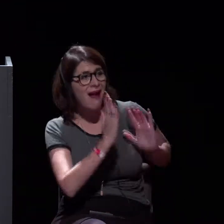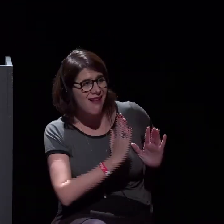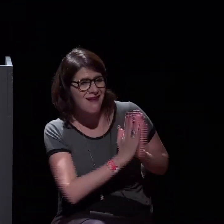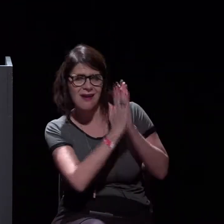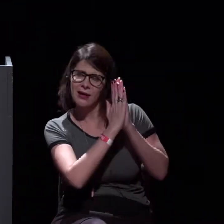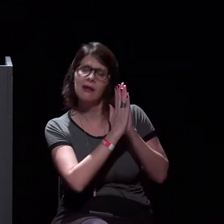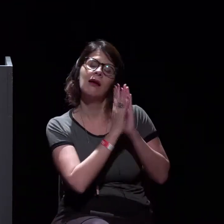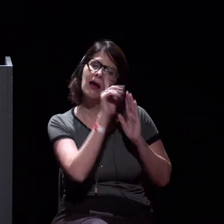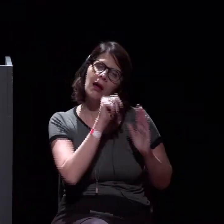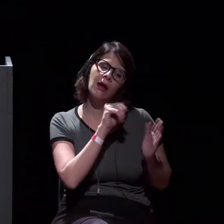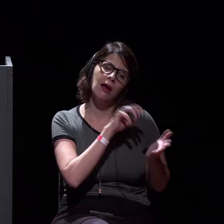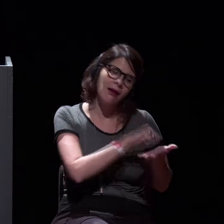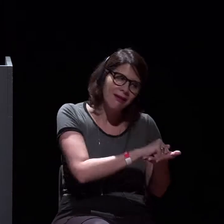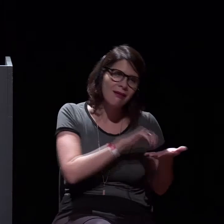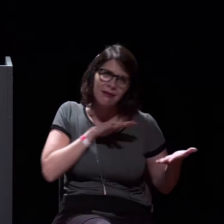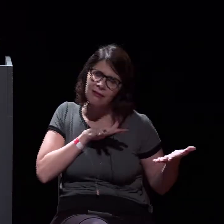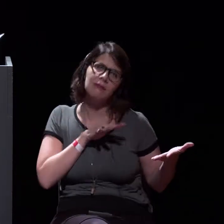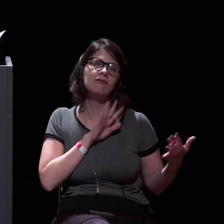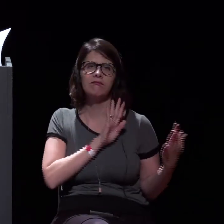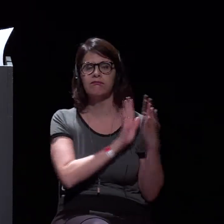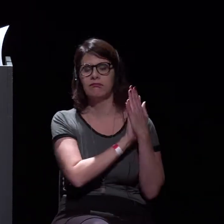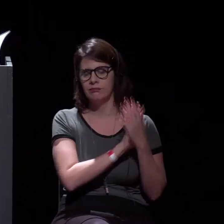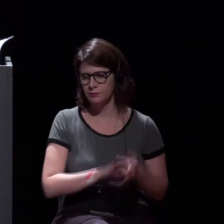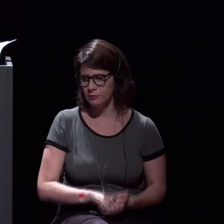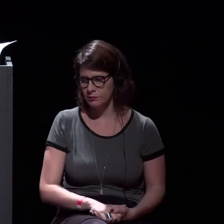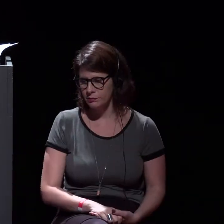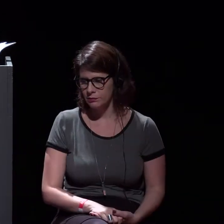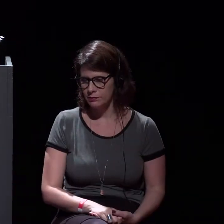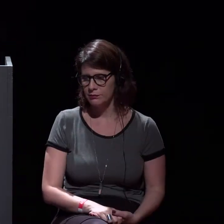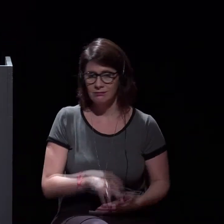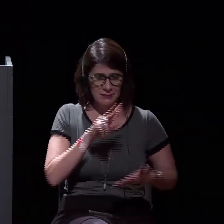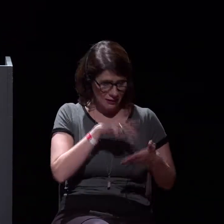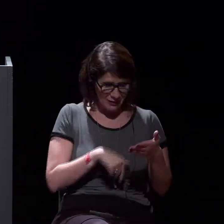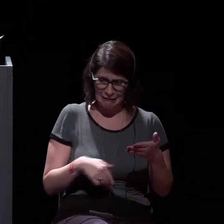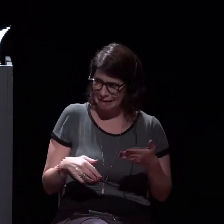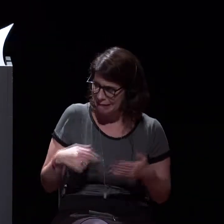Since I've only read a third of my paper and I have 15 minutes left,